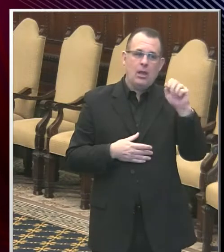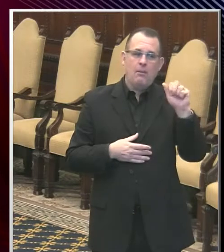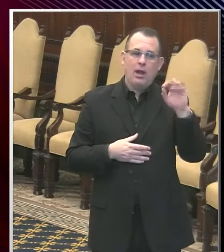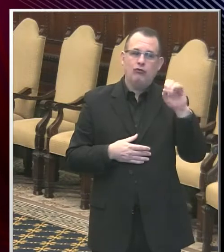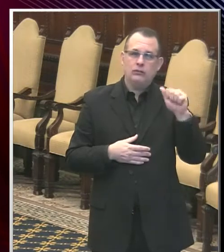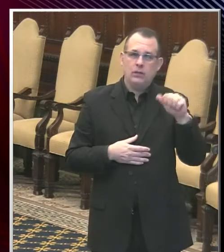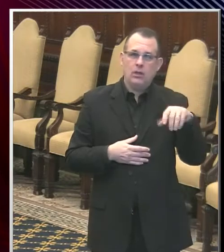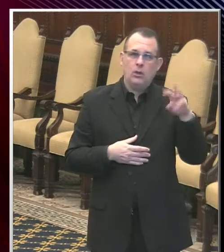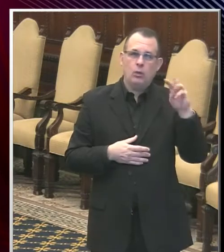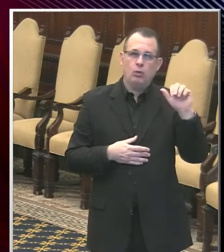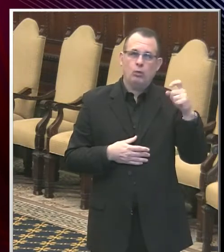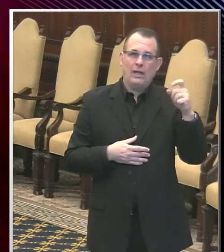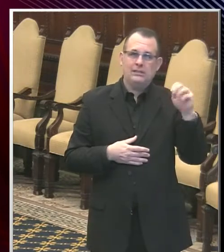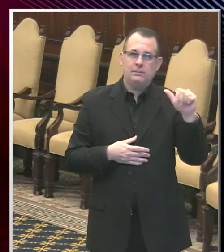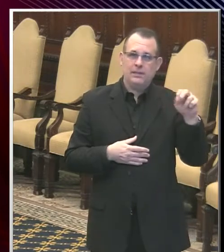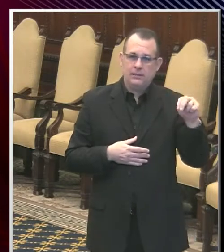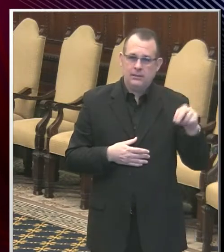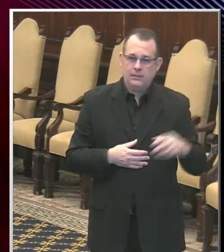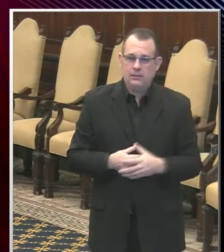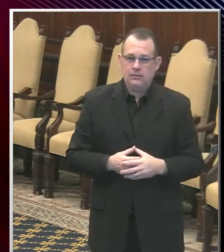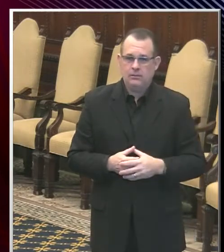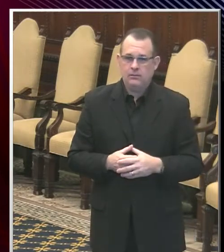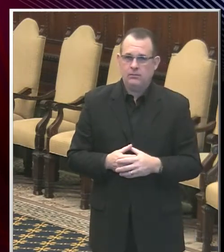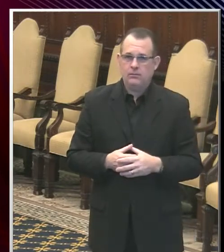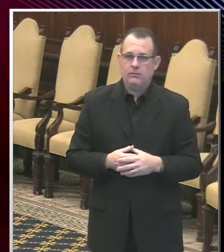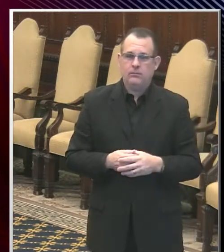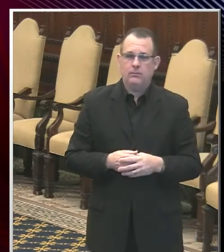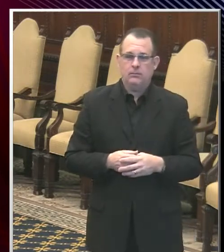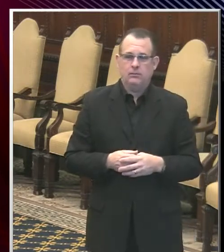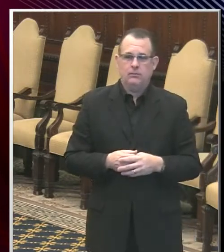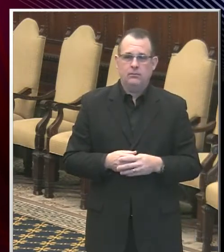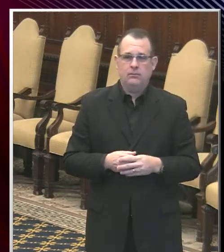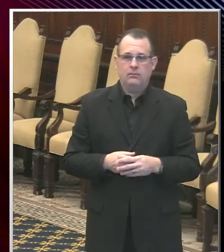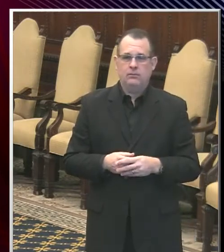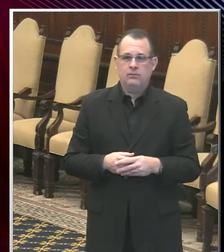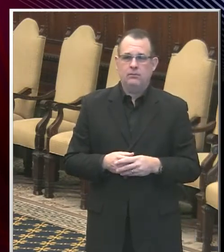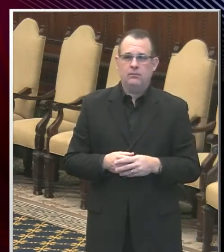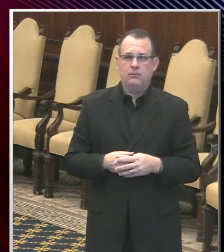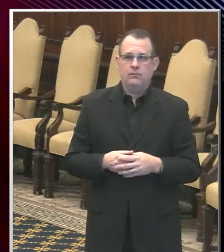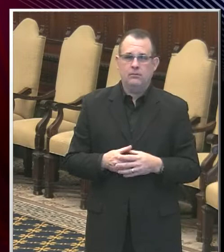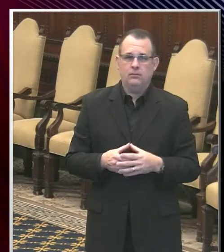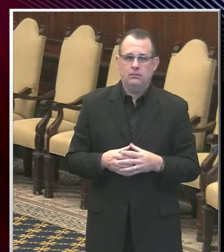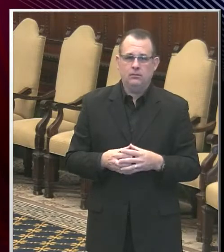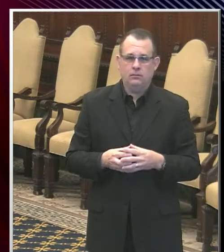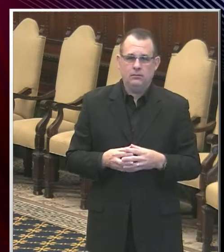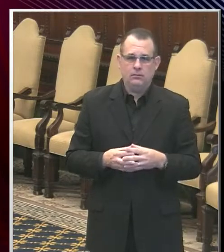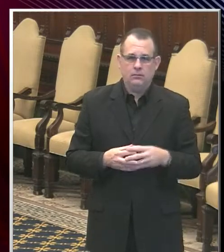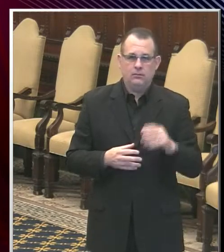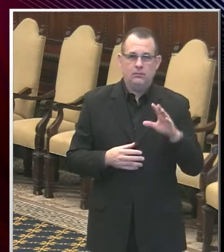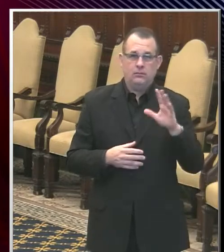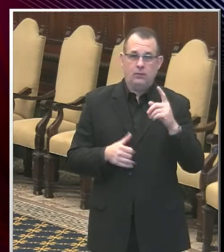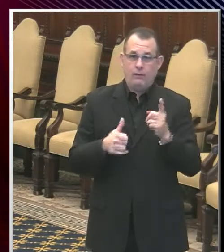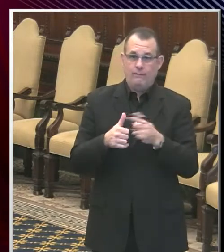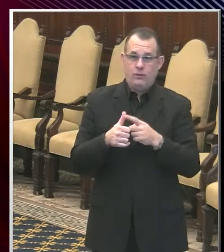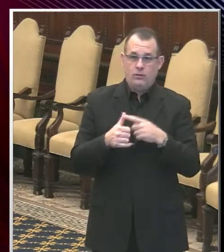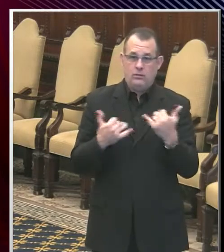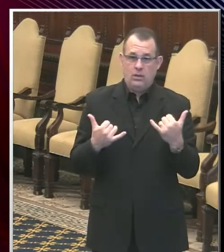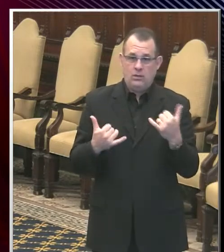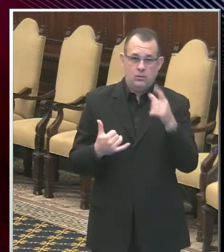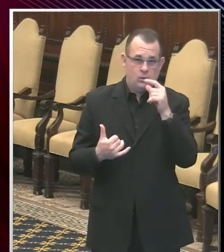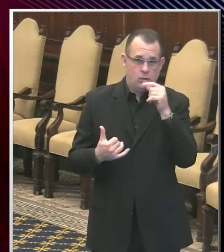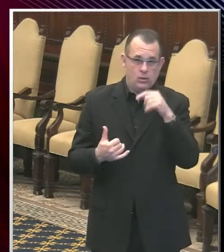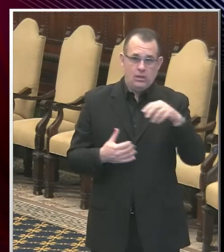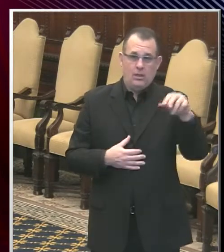today's release of a revised FY21 budget and 5-year plan. First up today is Annie